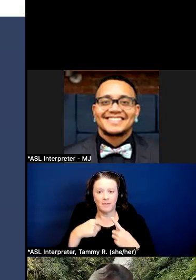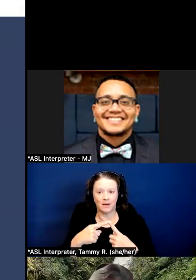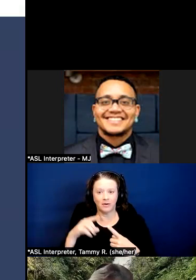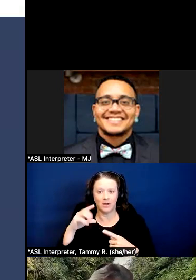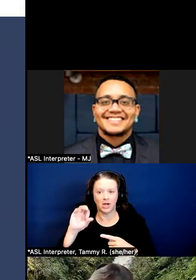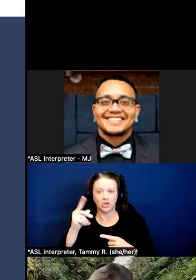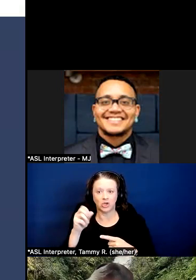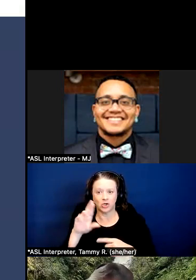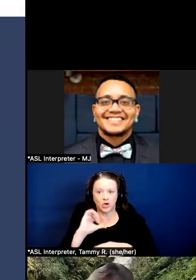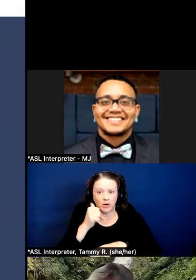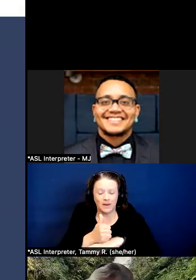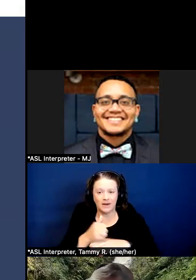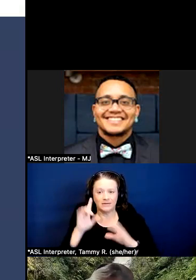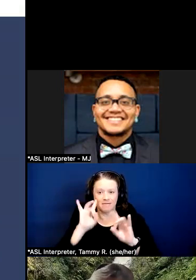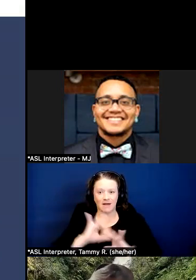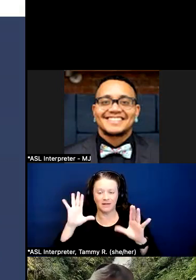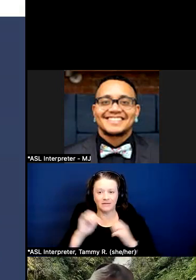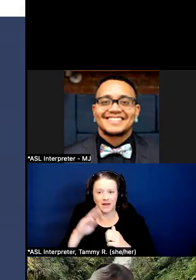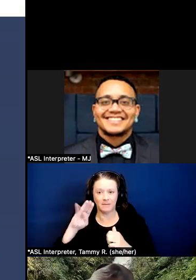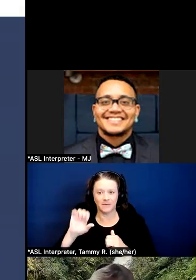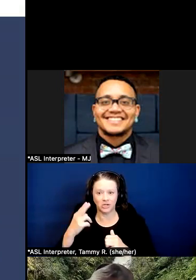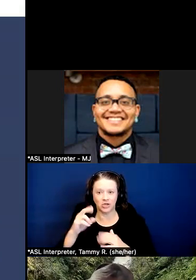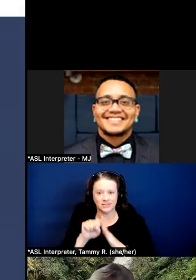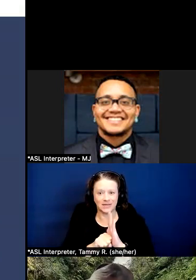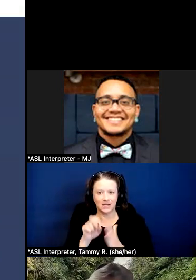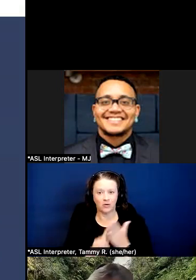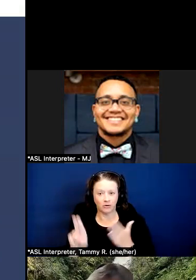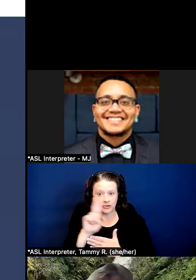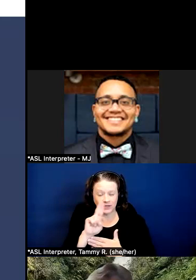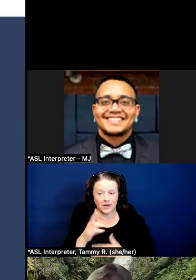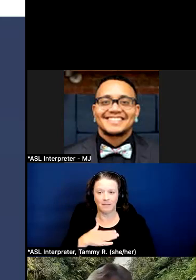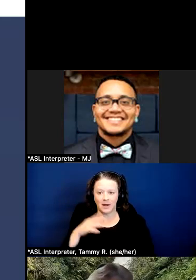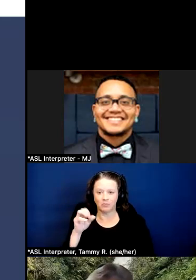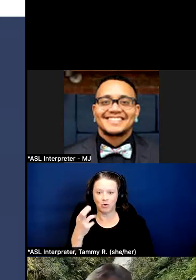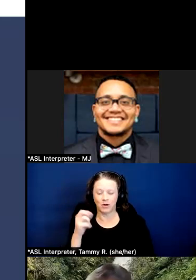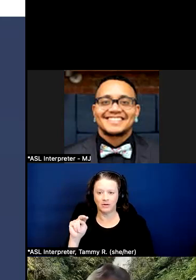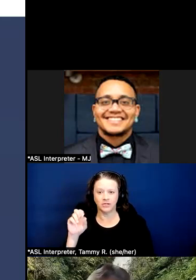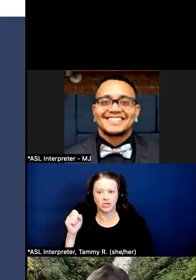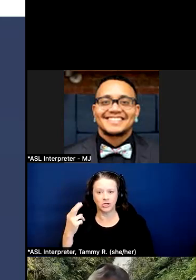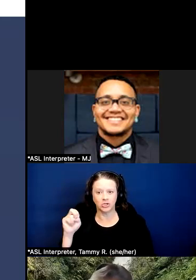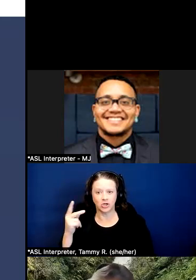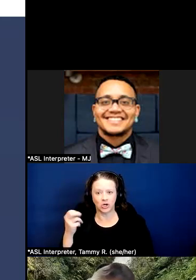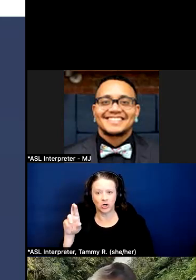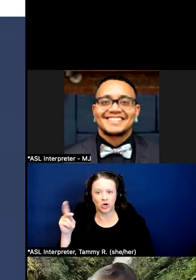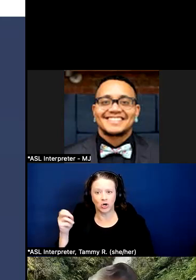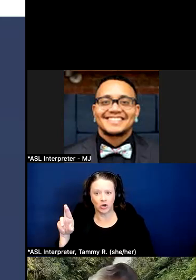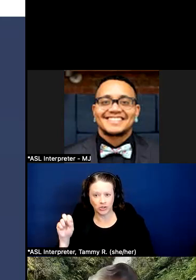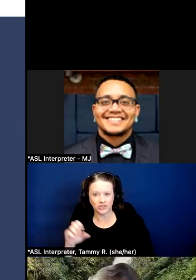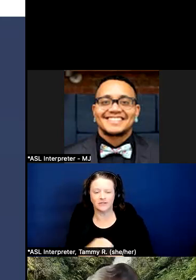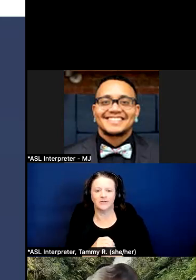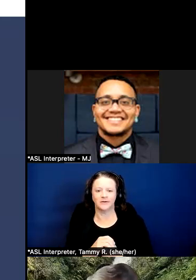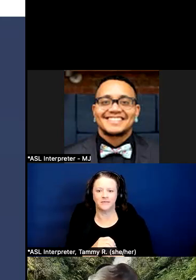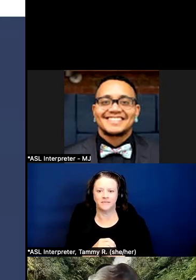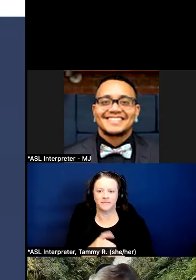Violence at Michigan State University. And my pronouns are she, her, hers.